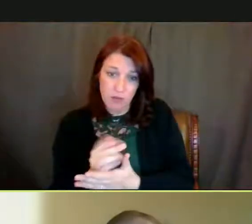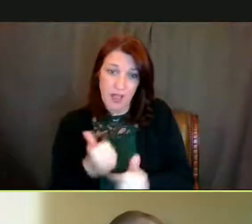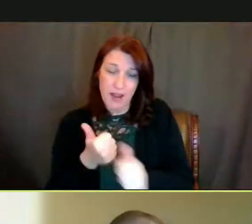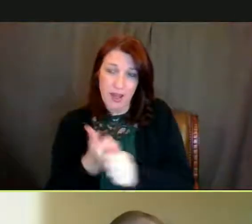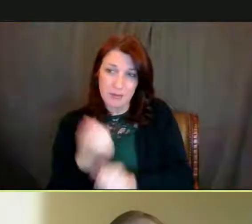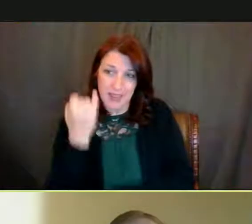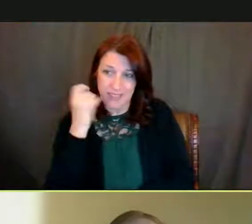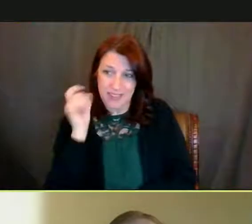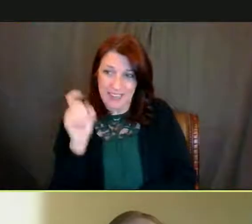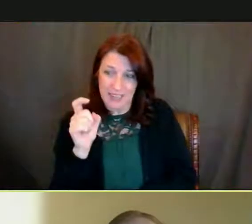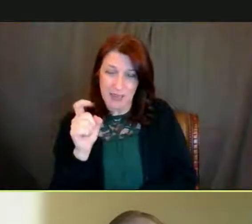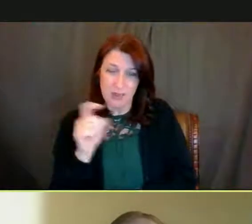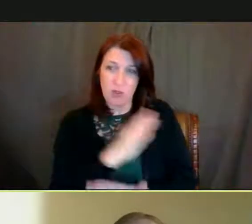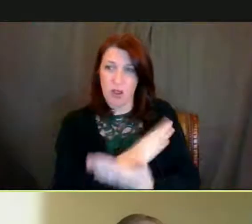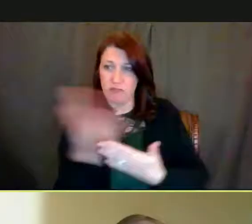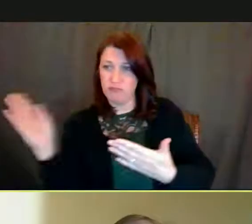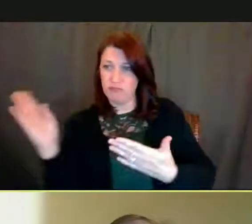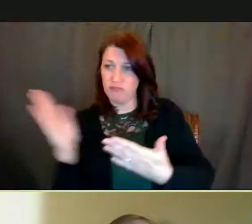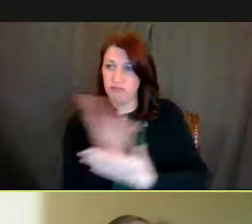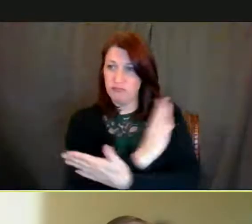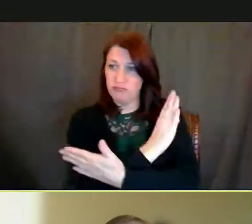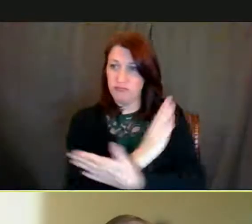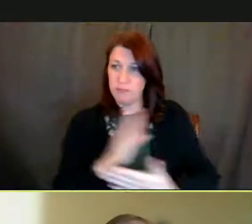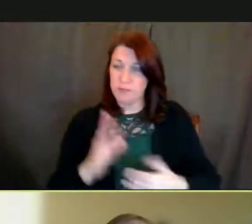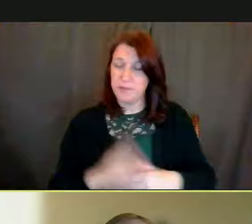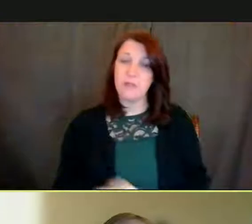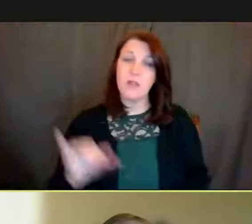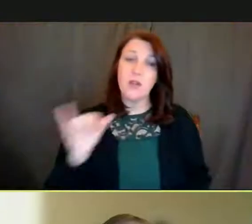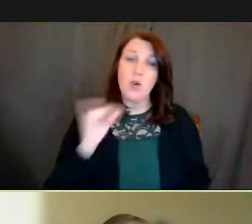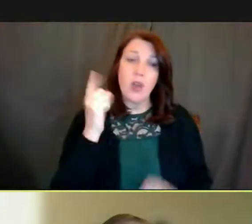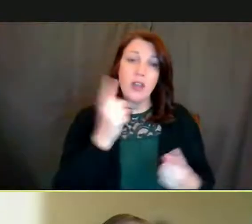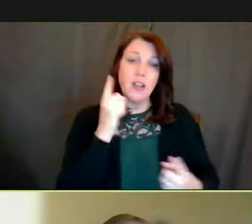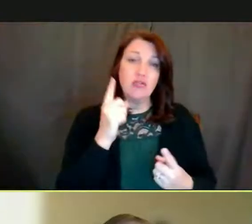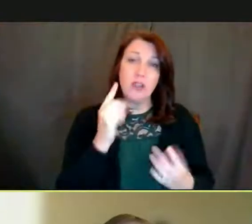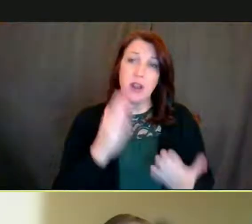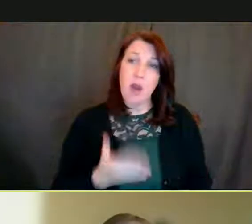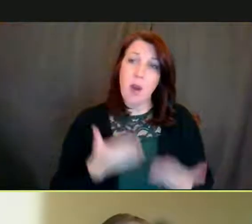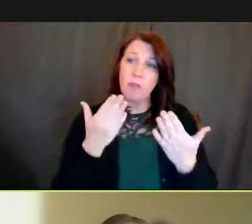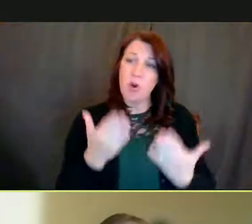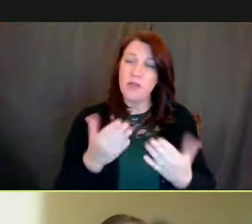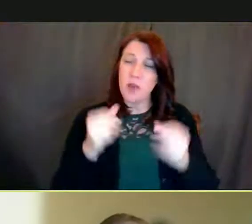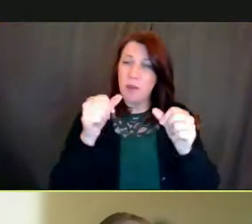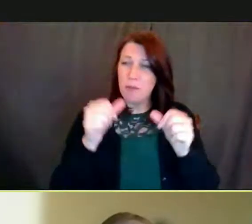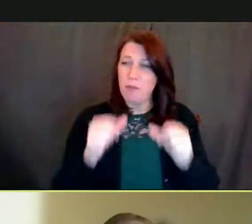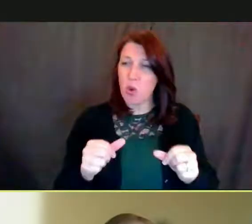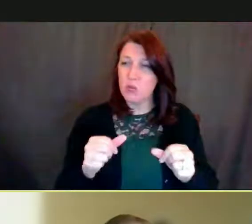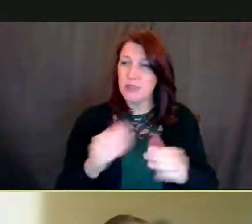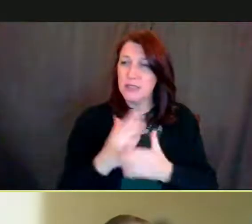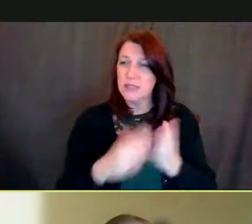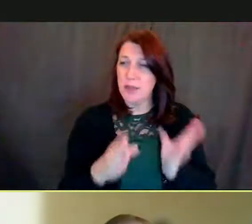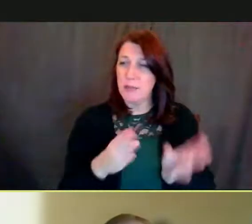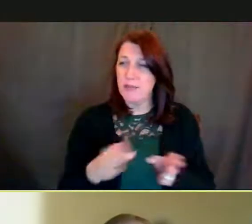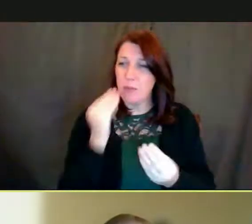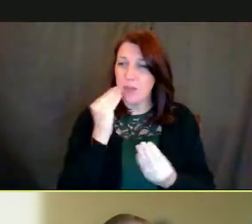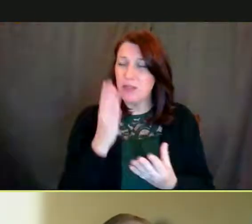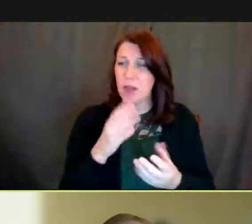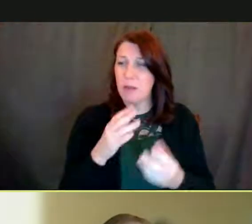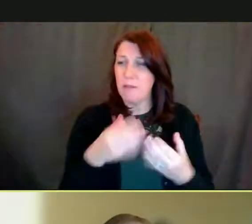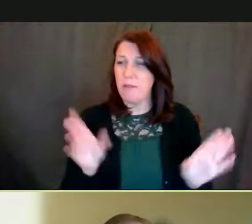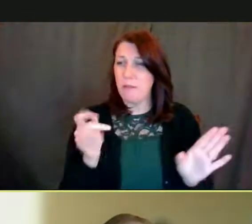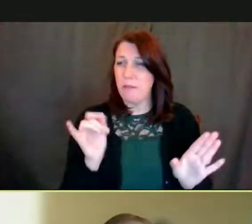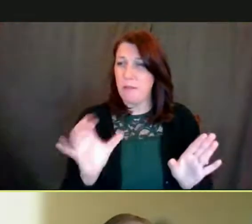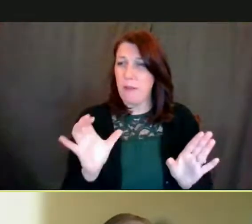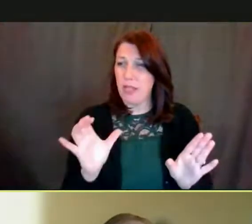change. We are also considering approaches for posting some plan information publicly to ensure that they are useful